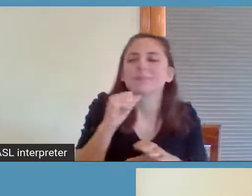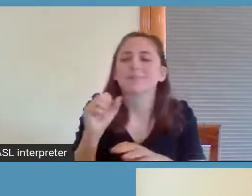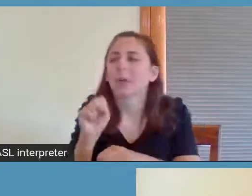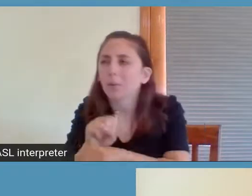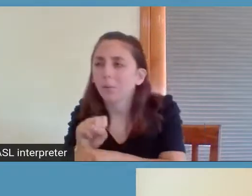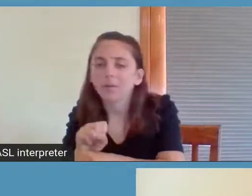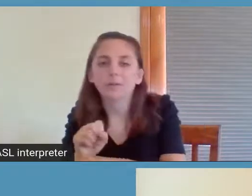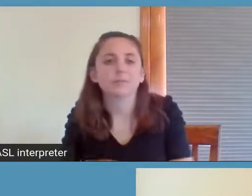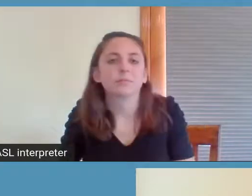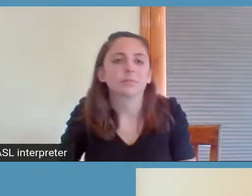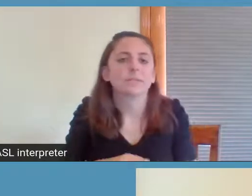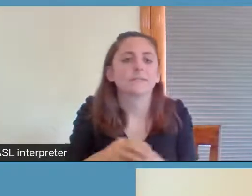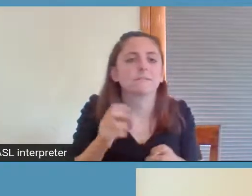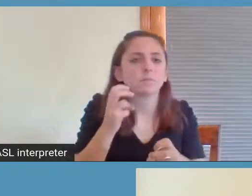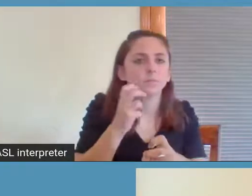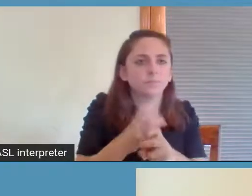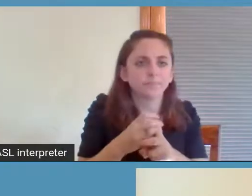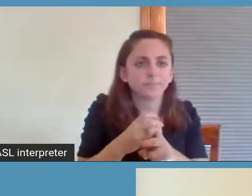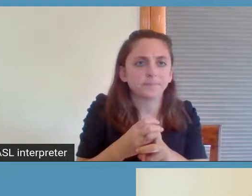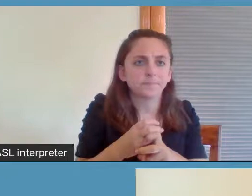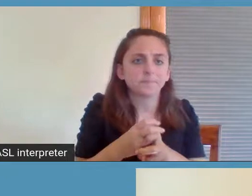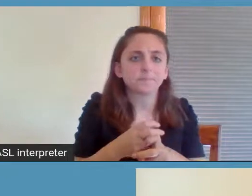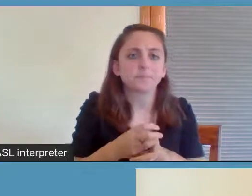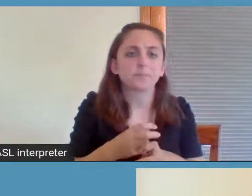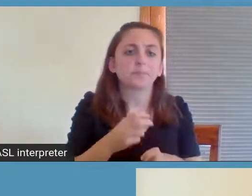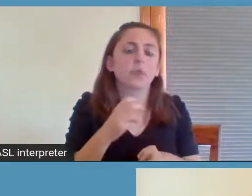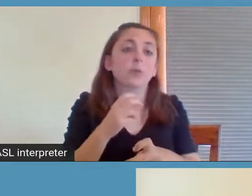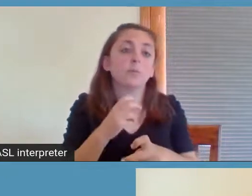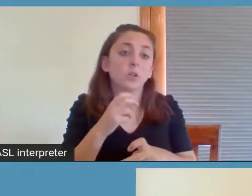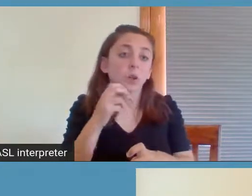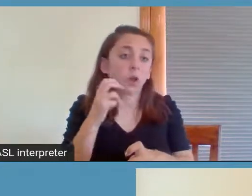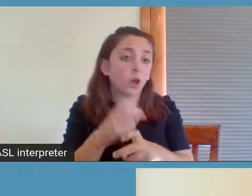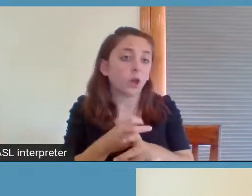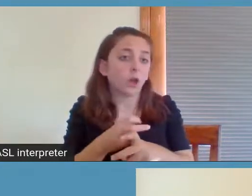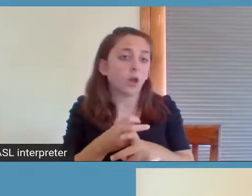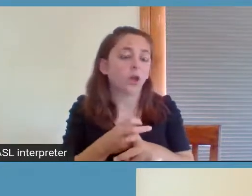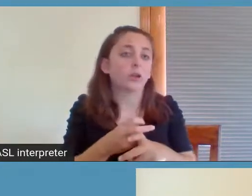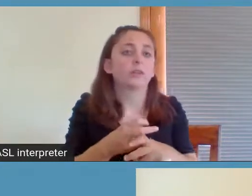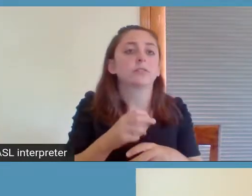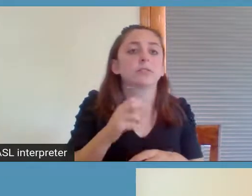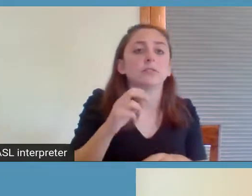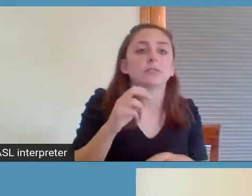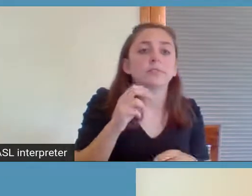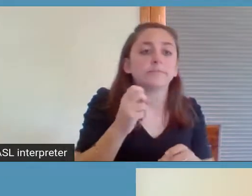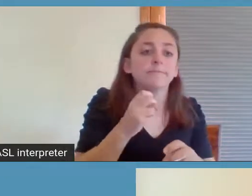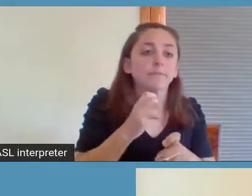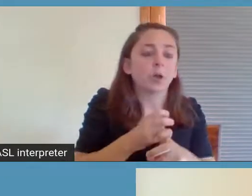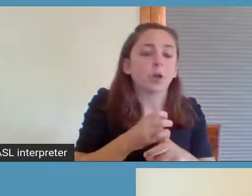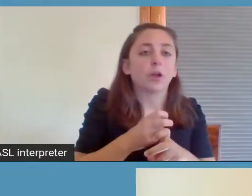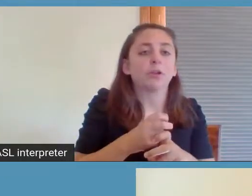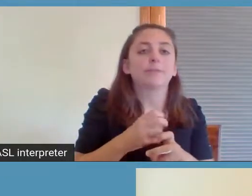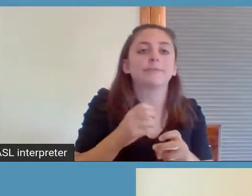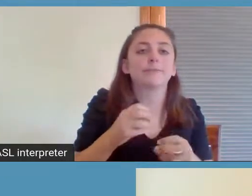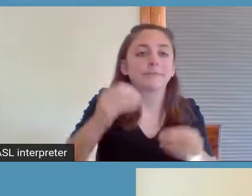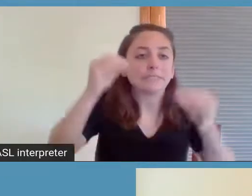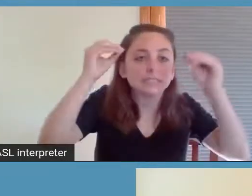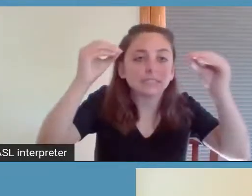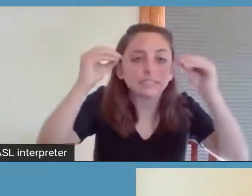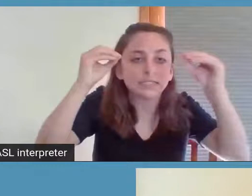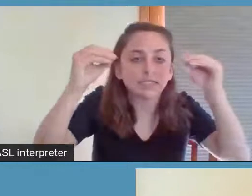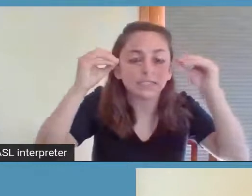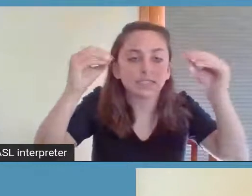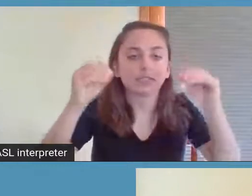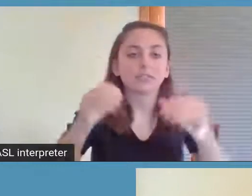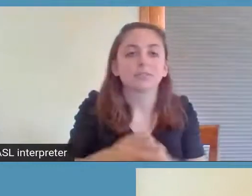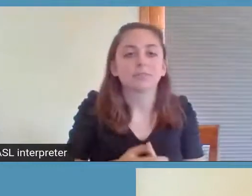It's really hard to get, when you do train staff in-house, that means that even if you consult with someone, if